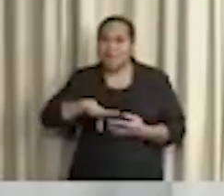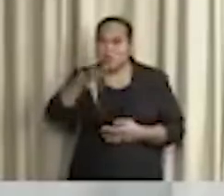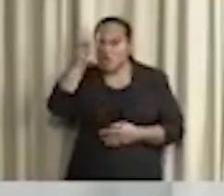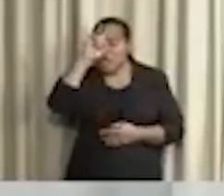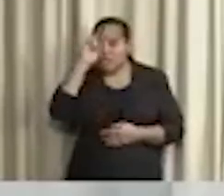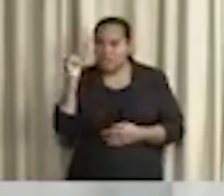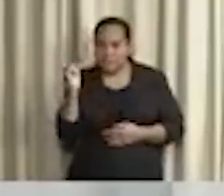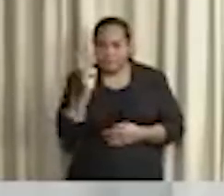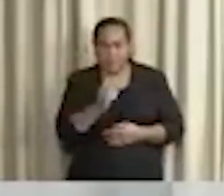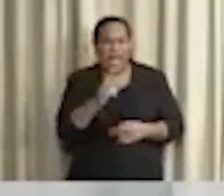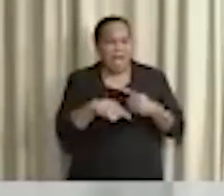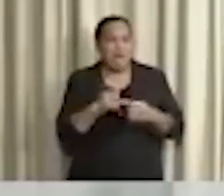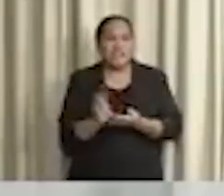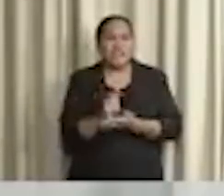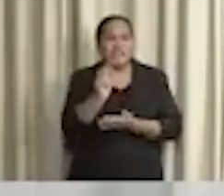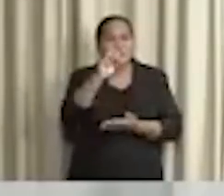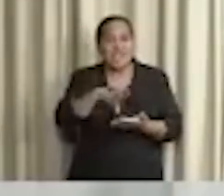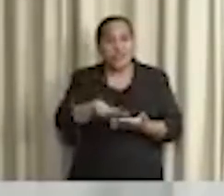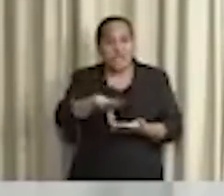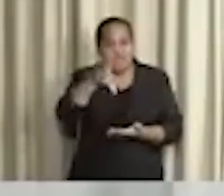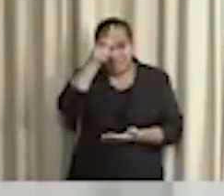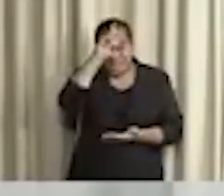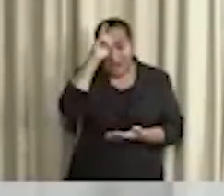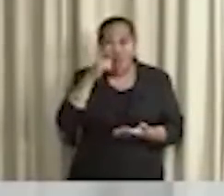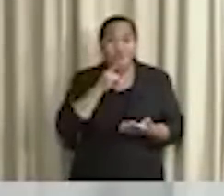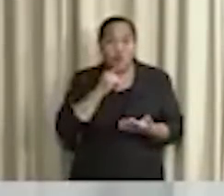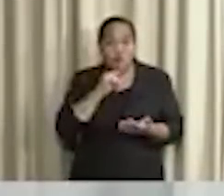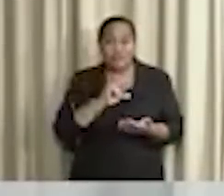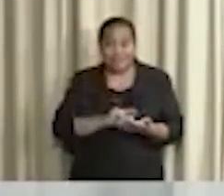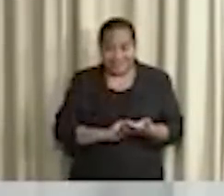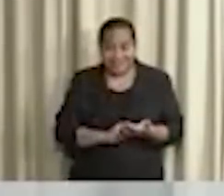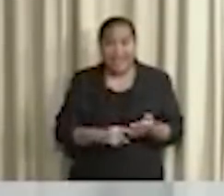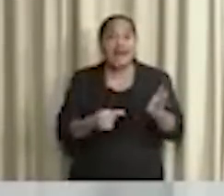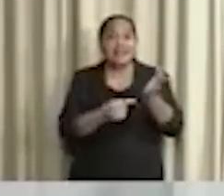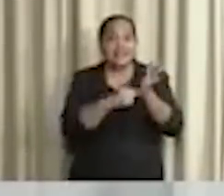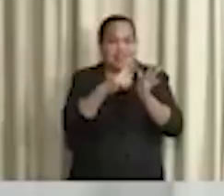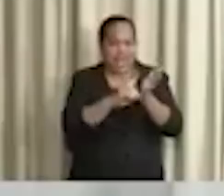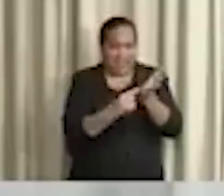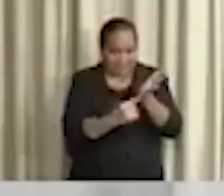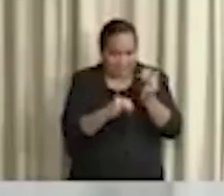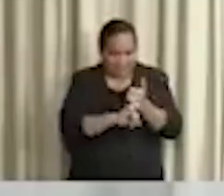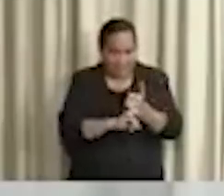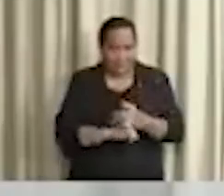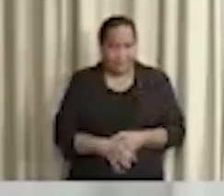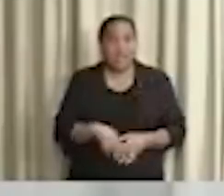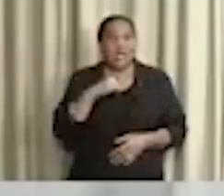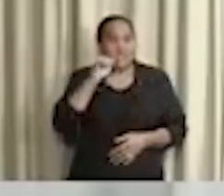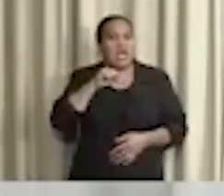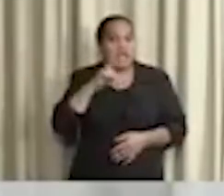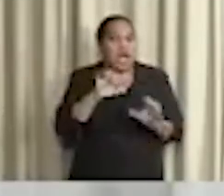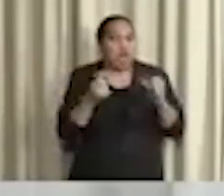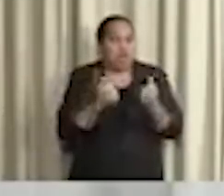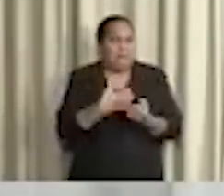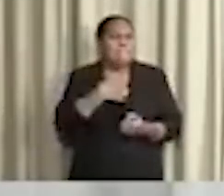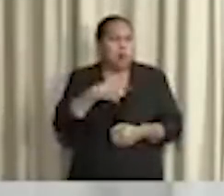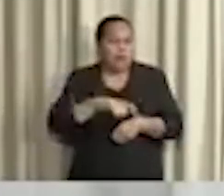the Tertiary Education Loan Scheme, commonly known as TELS, and agreed that more time be given to the